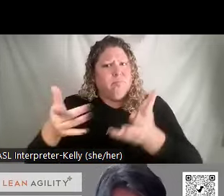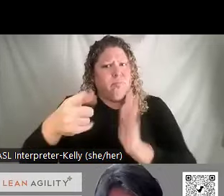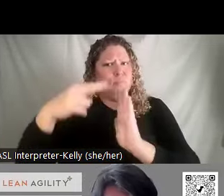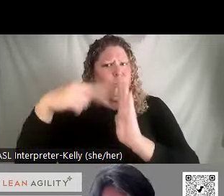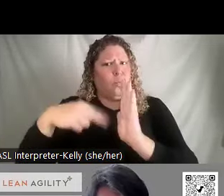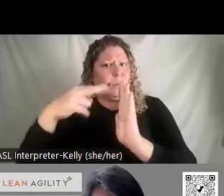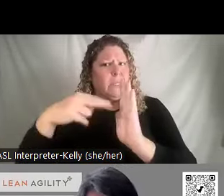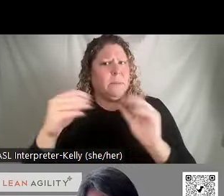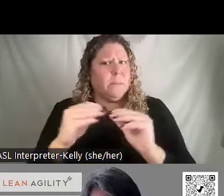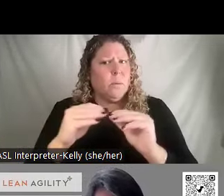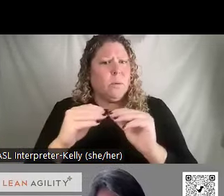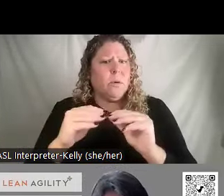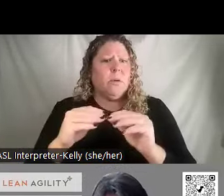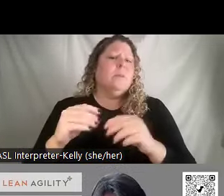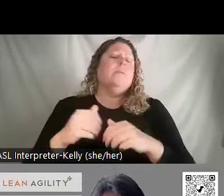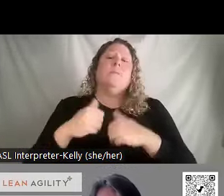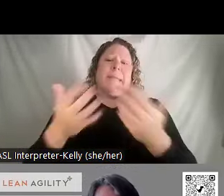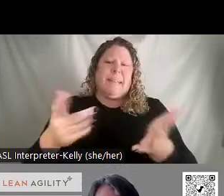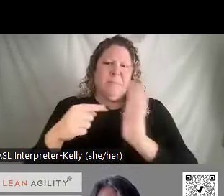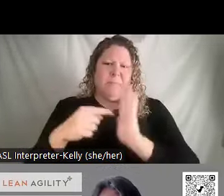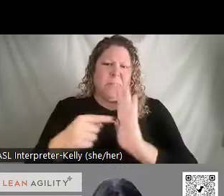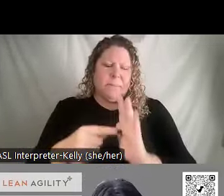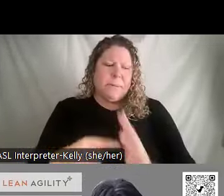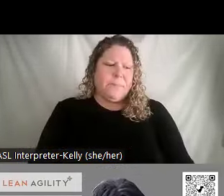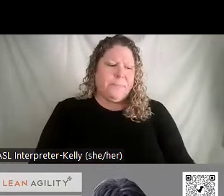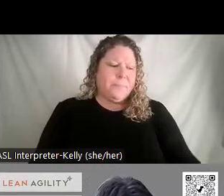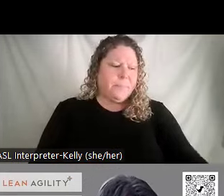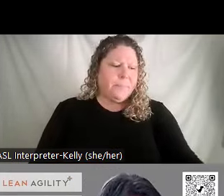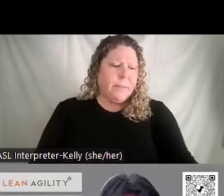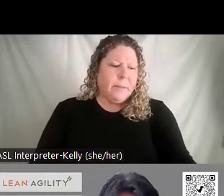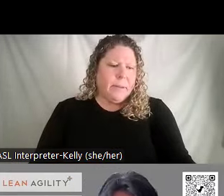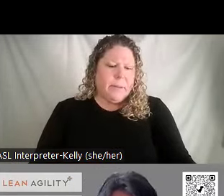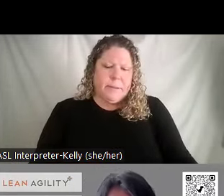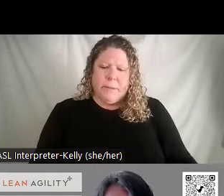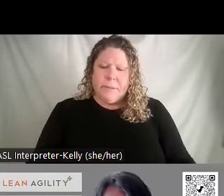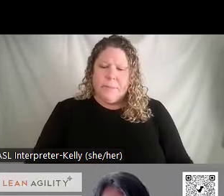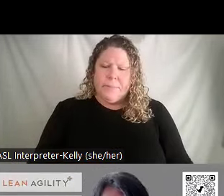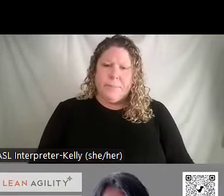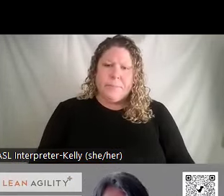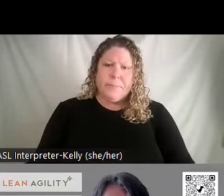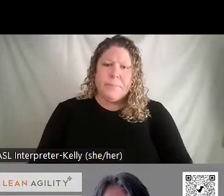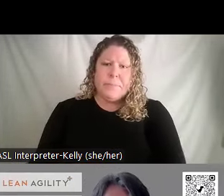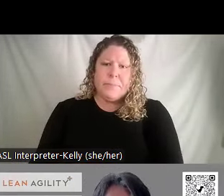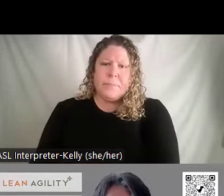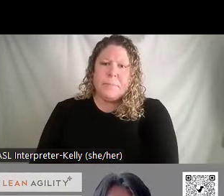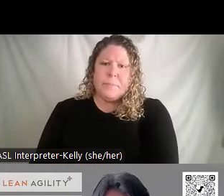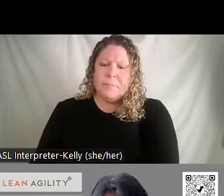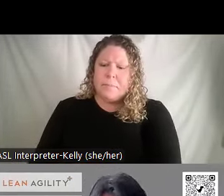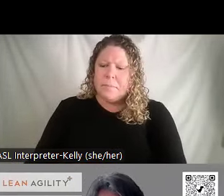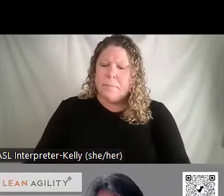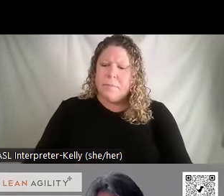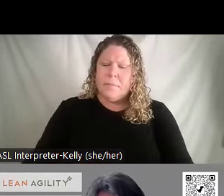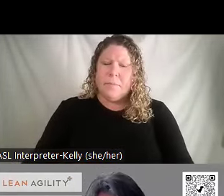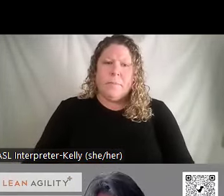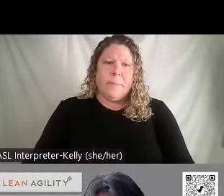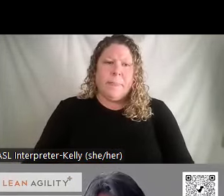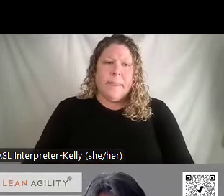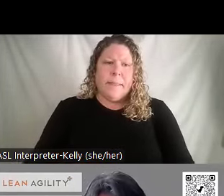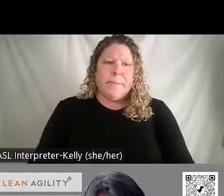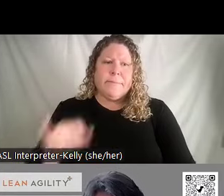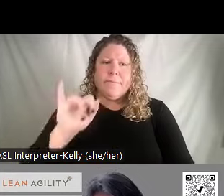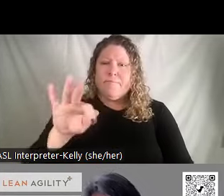And I'll just give you an example of how it works. So there's a handful of steps that you'd go through when you're trying to get someone to be open to